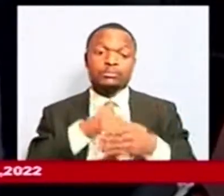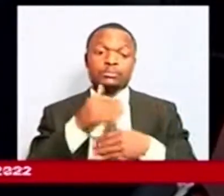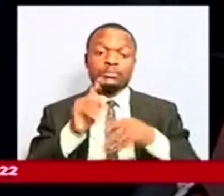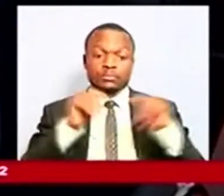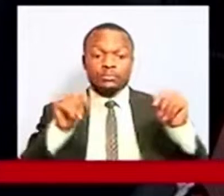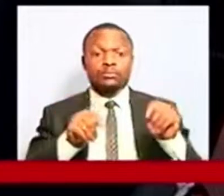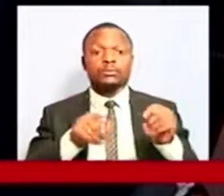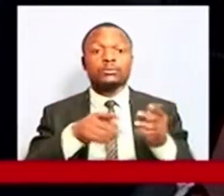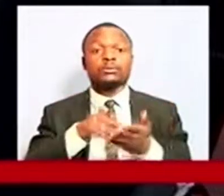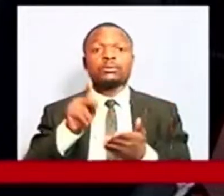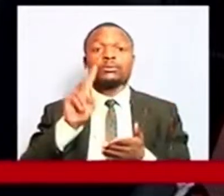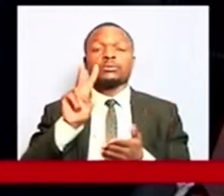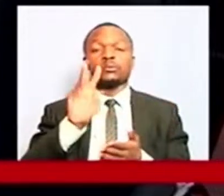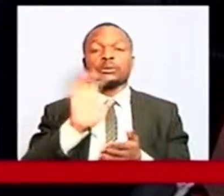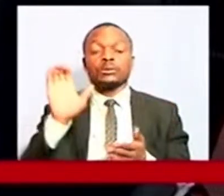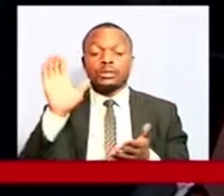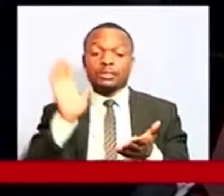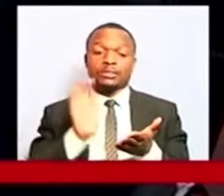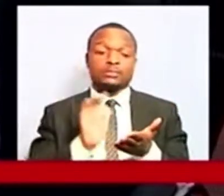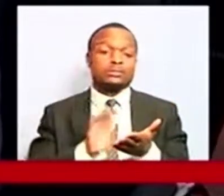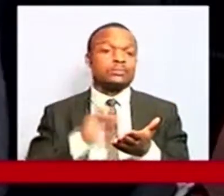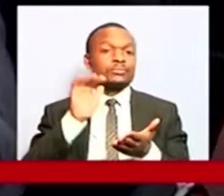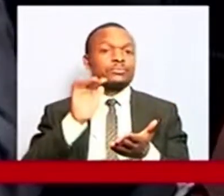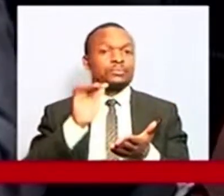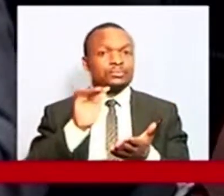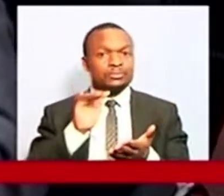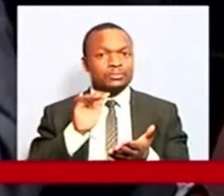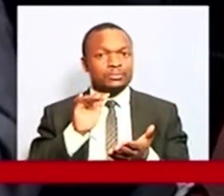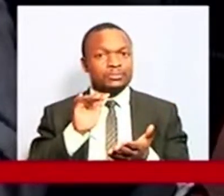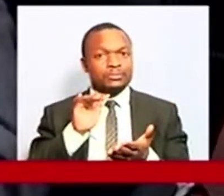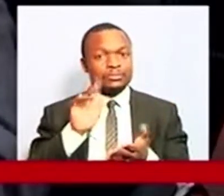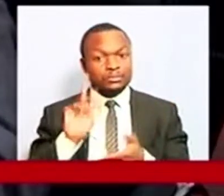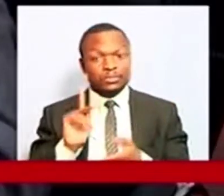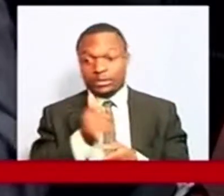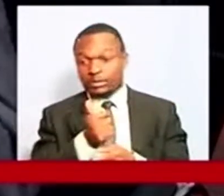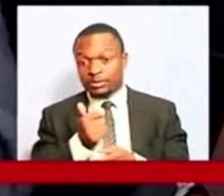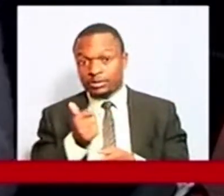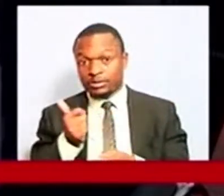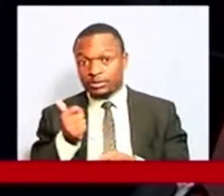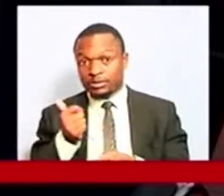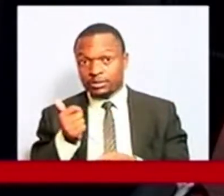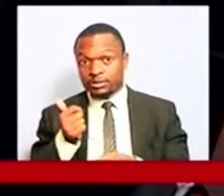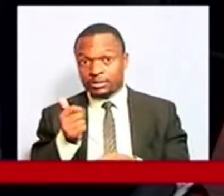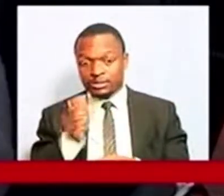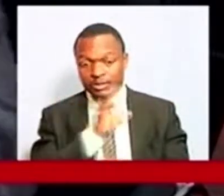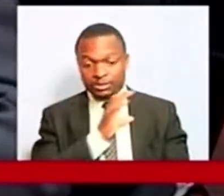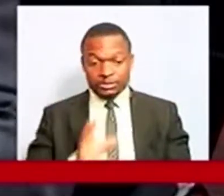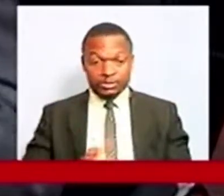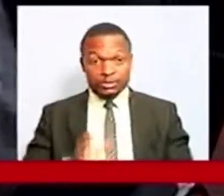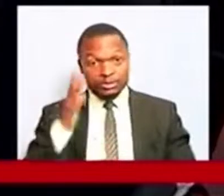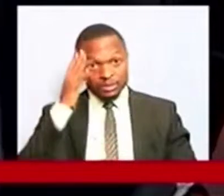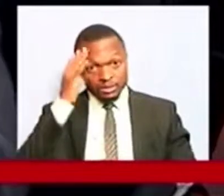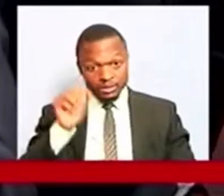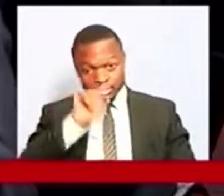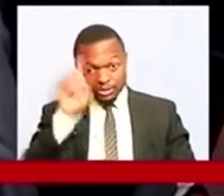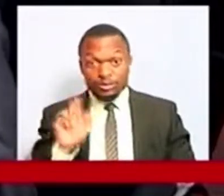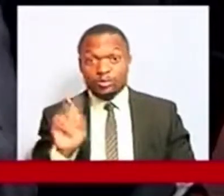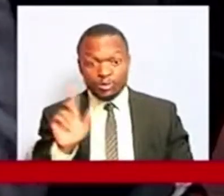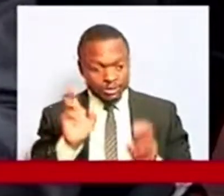out 200-something thousand kwacha to a certain contractor, and that's how they've questioned to say, where is the